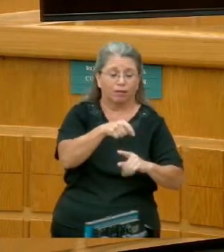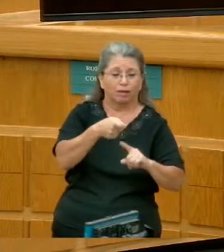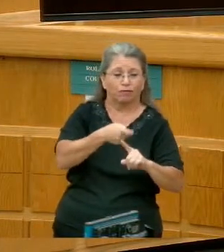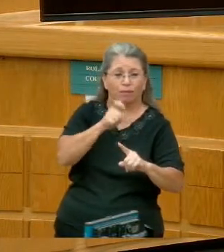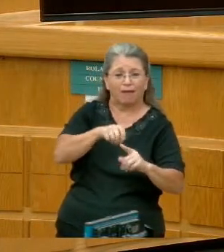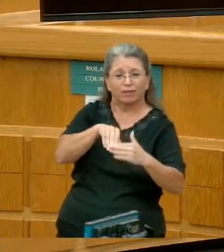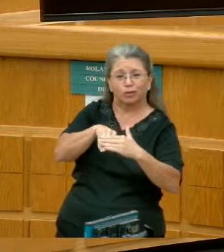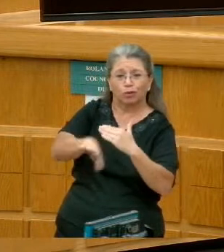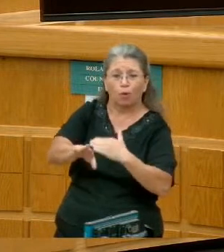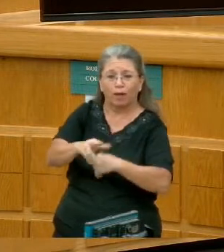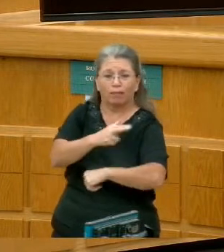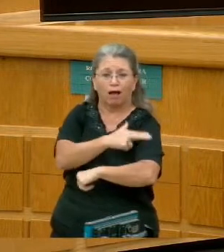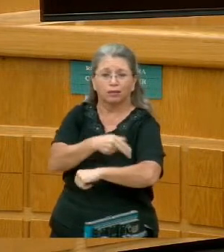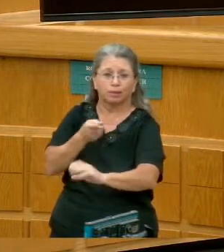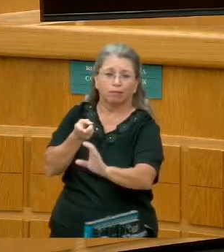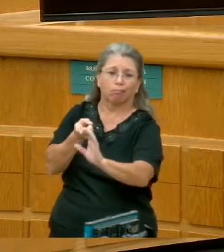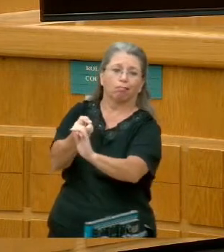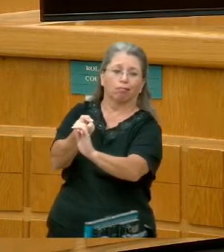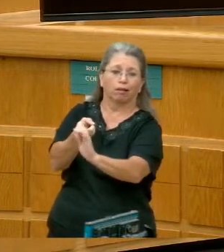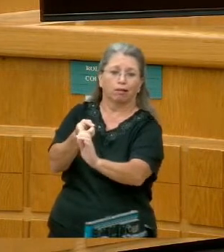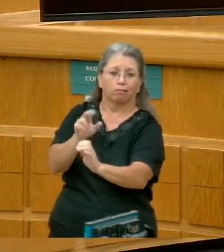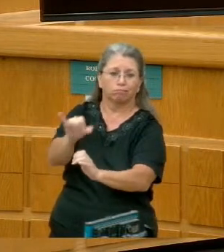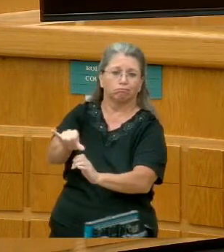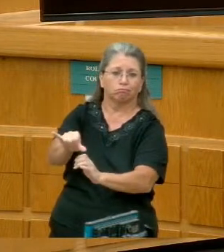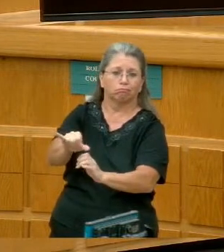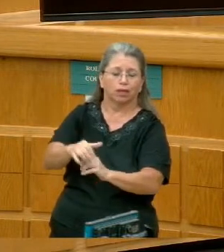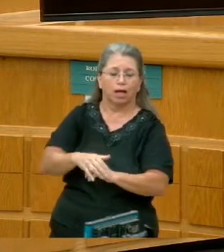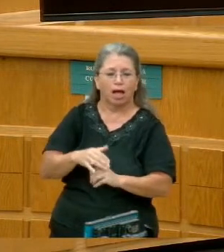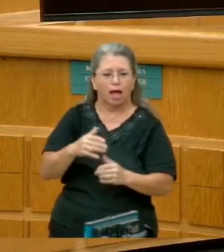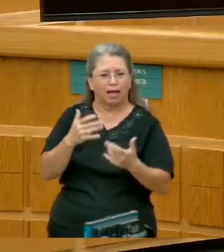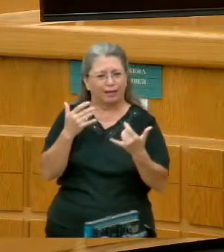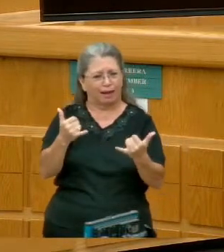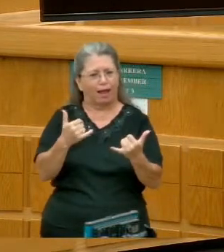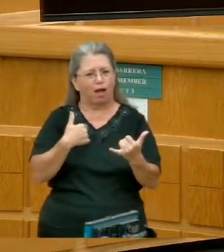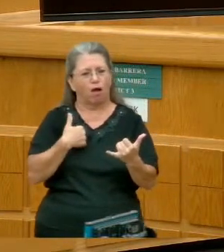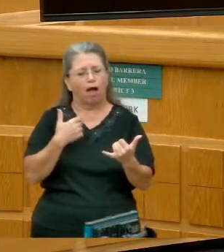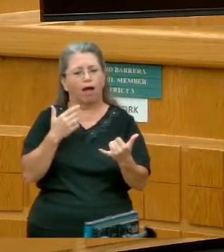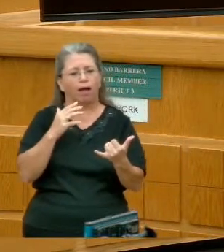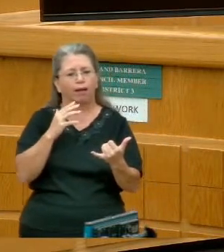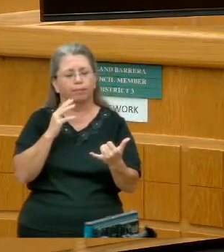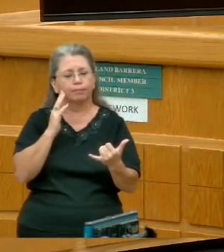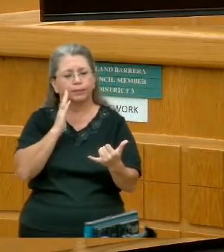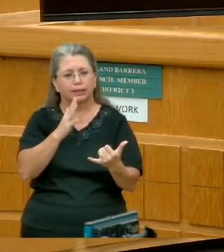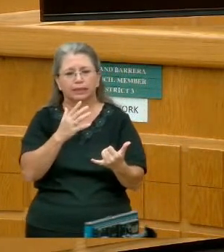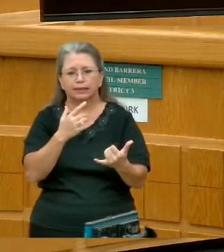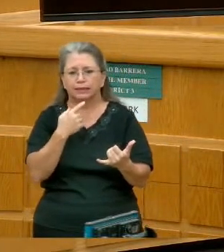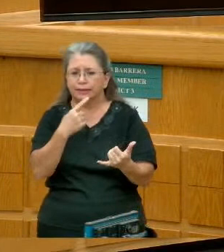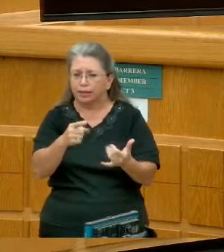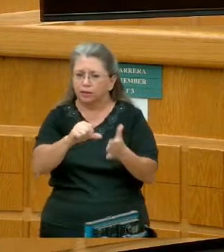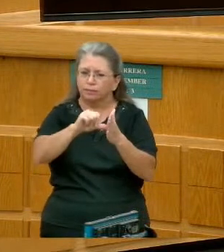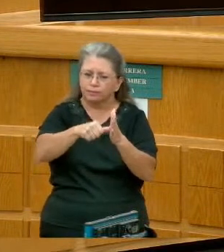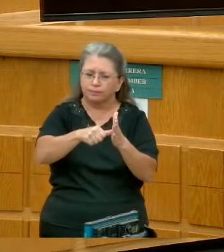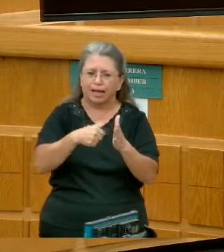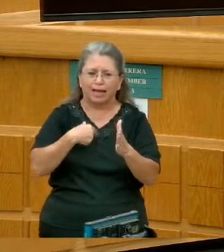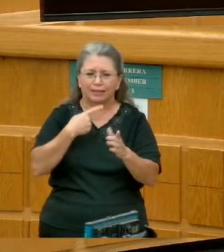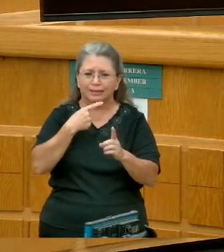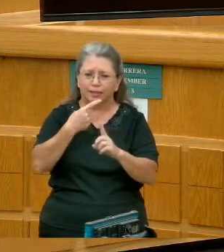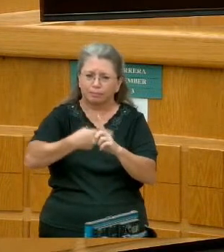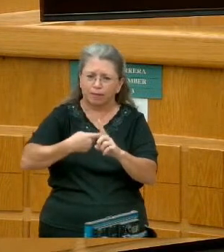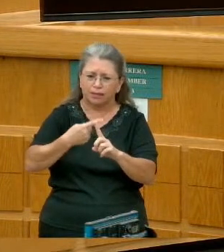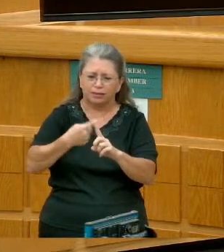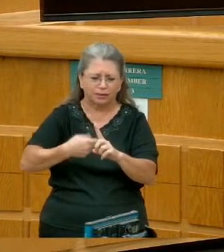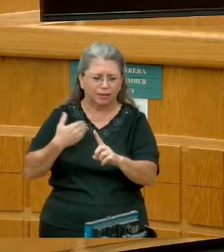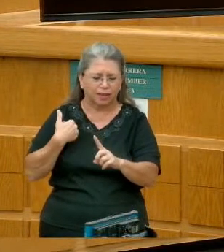go on record today renewing my urgency, as we said months and months ago, for preparedness and setting